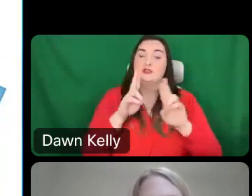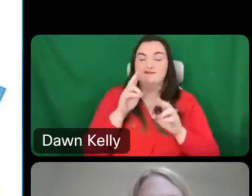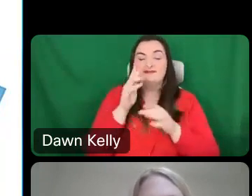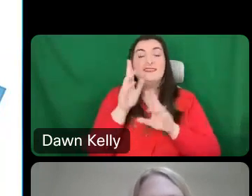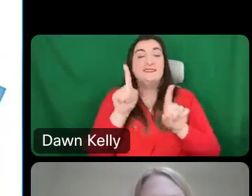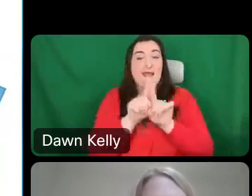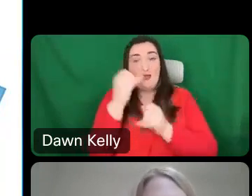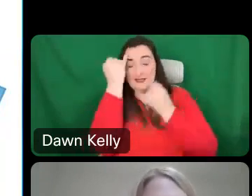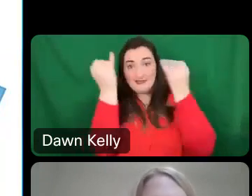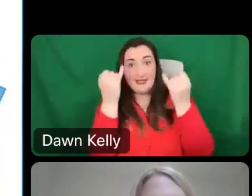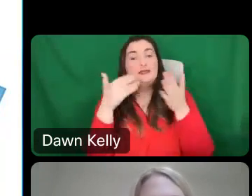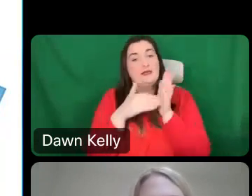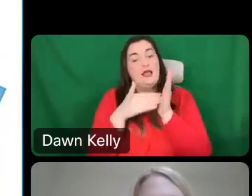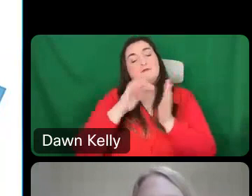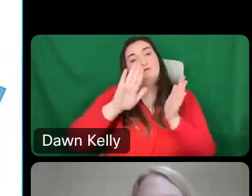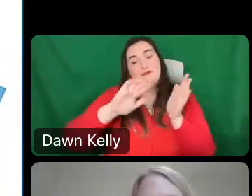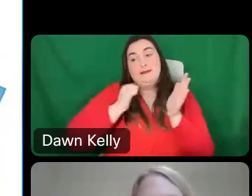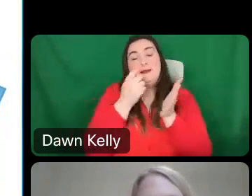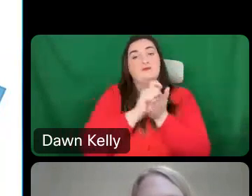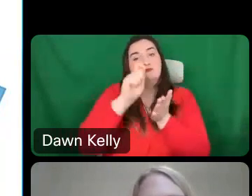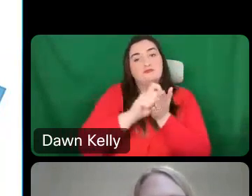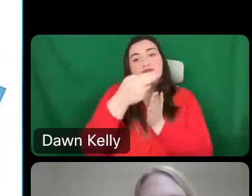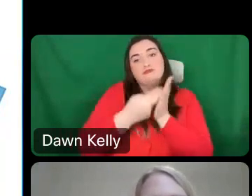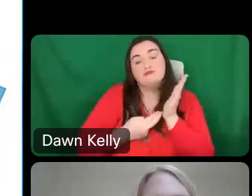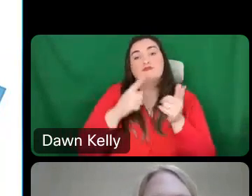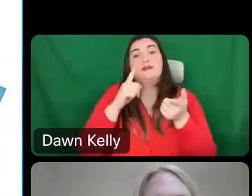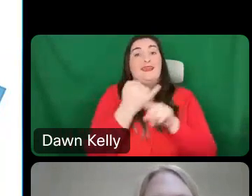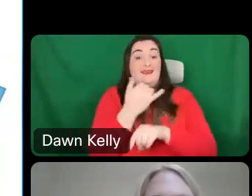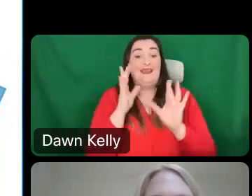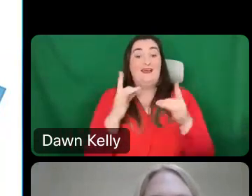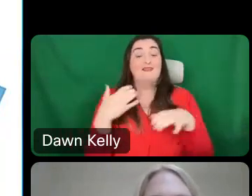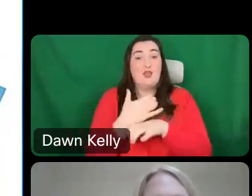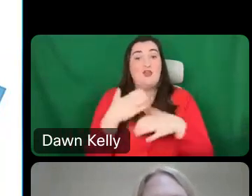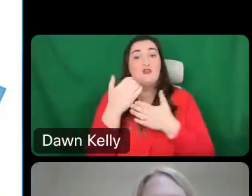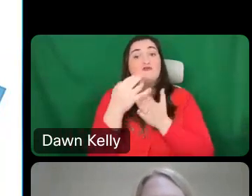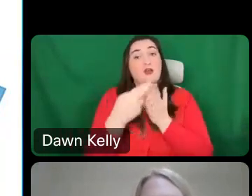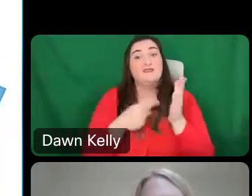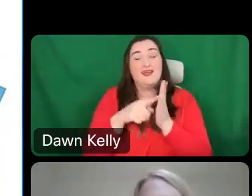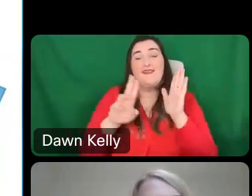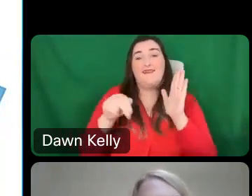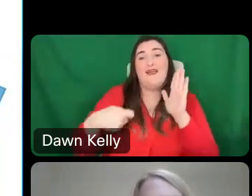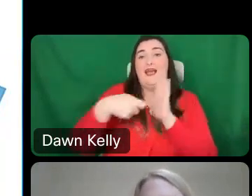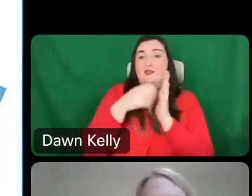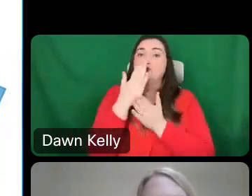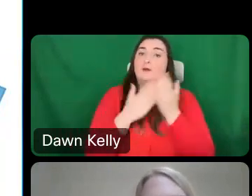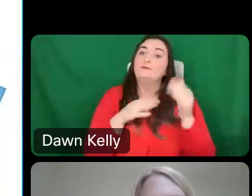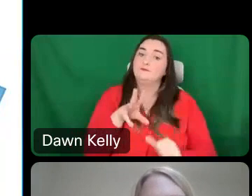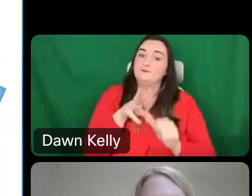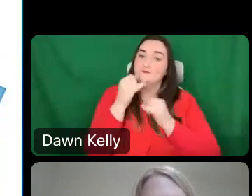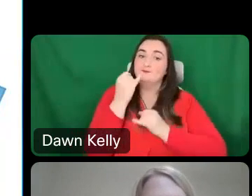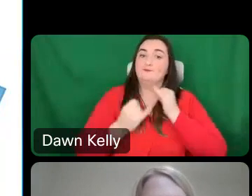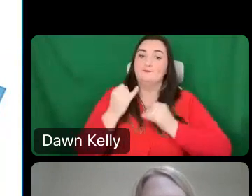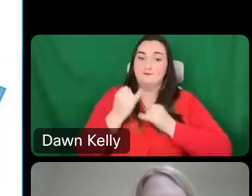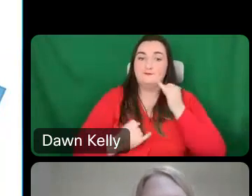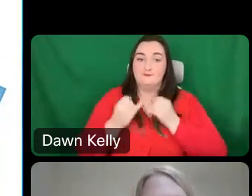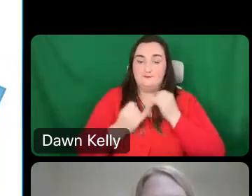terms of keeping written records and capturing those in the healthcare record. This adds some specific details